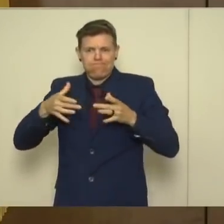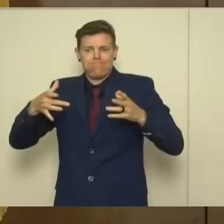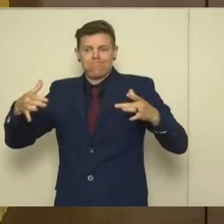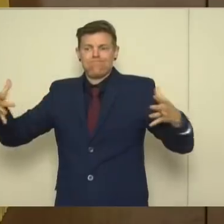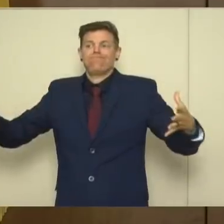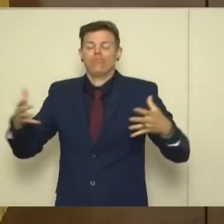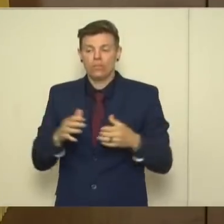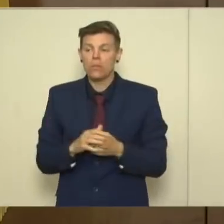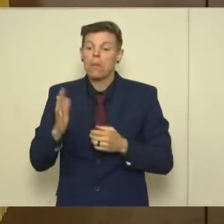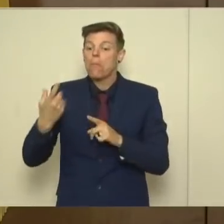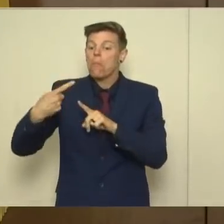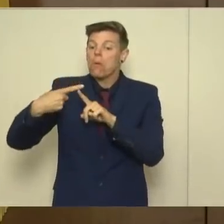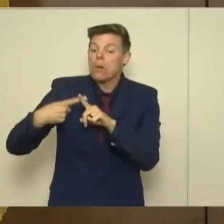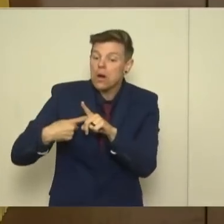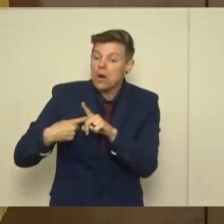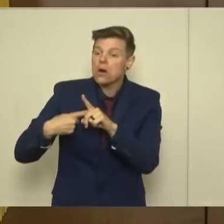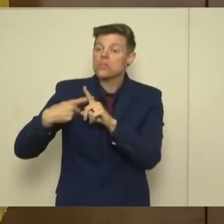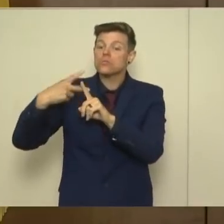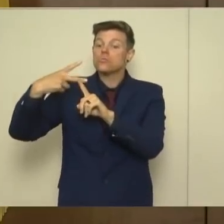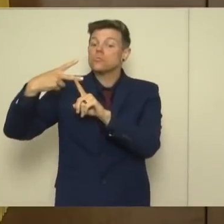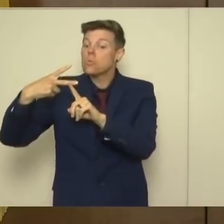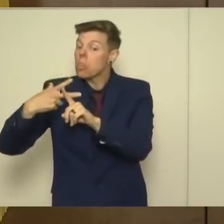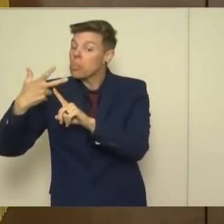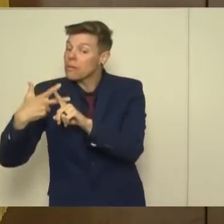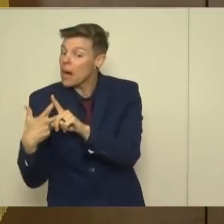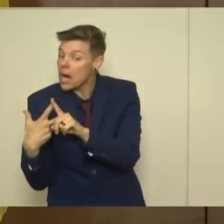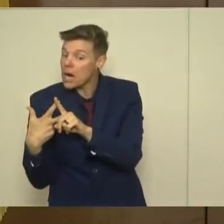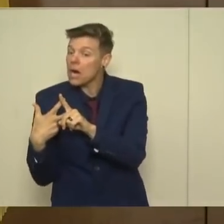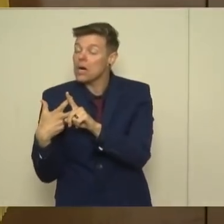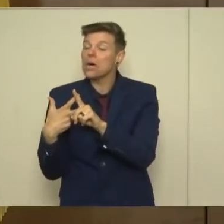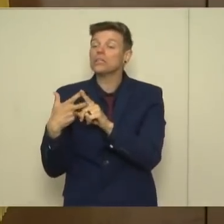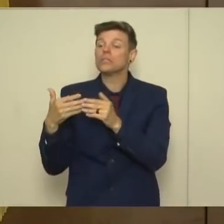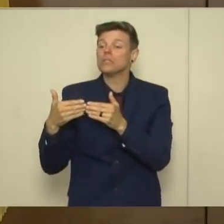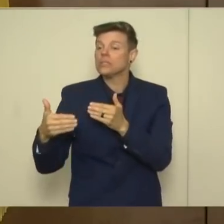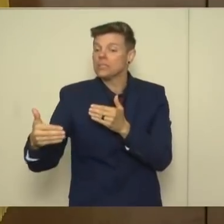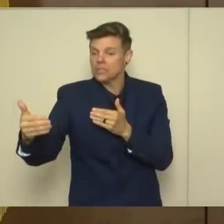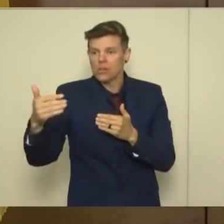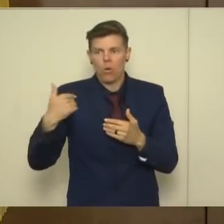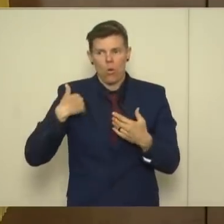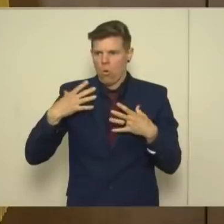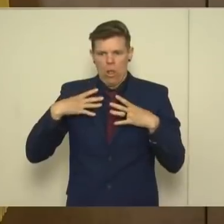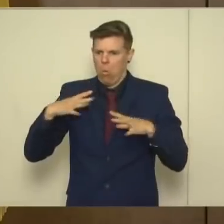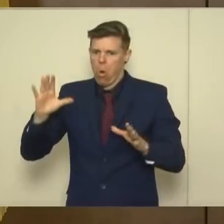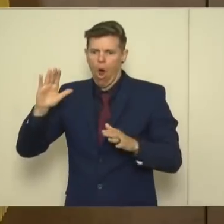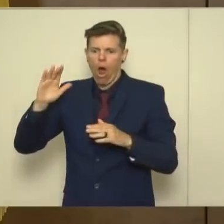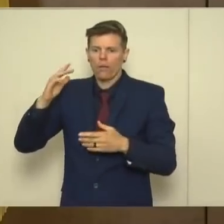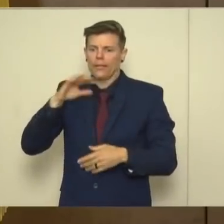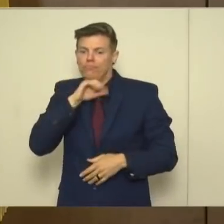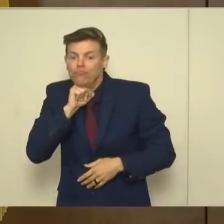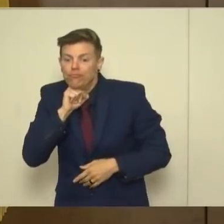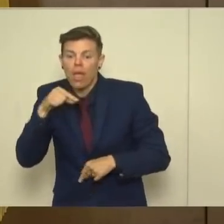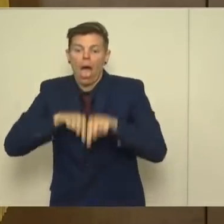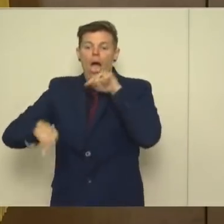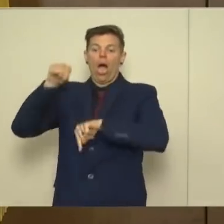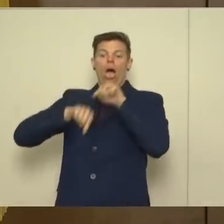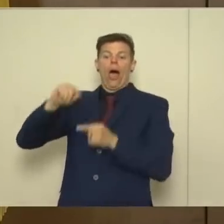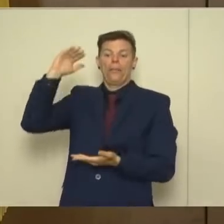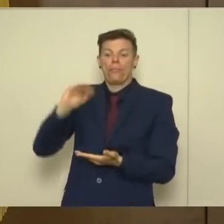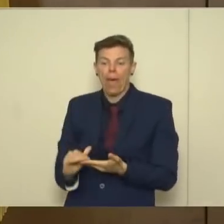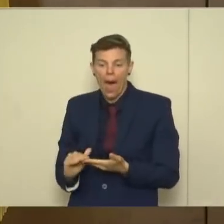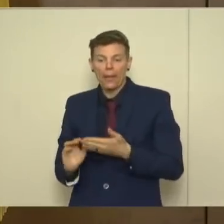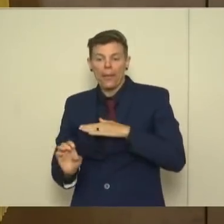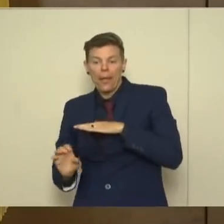months we are in a position to not have to roll back, to not have to have an environment where we are